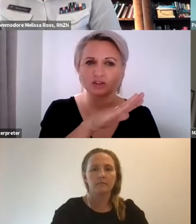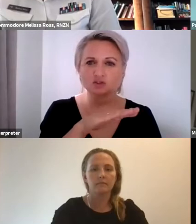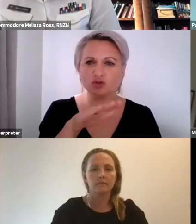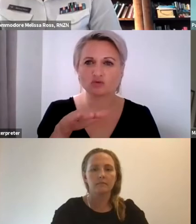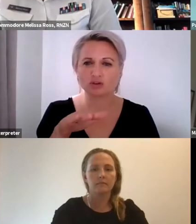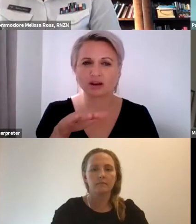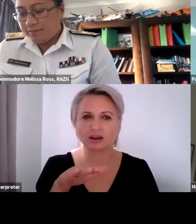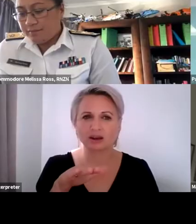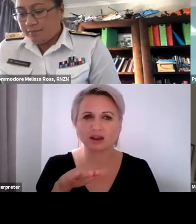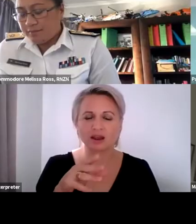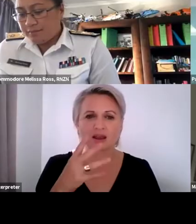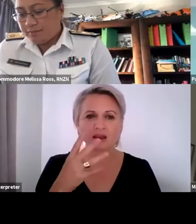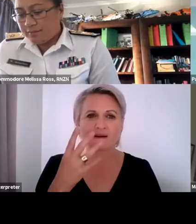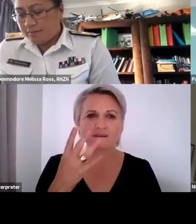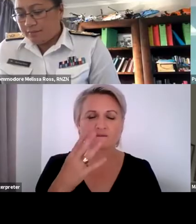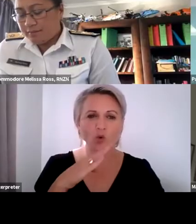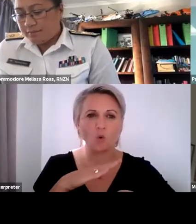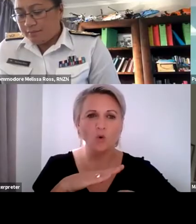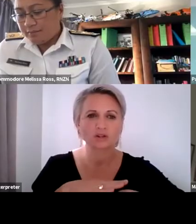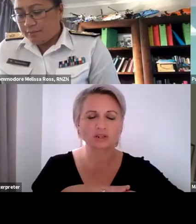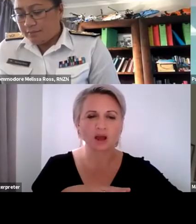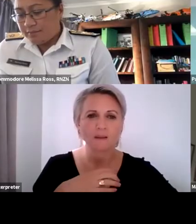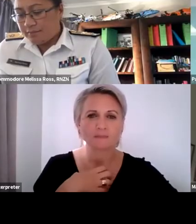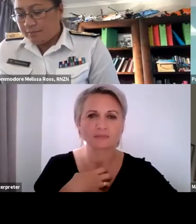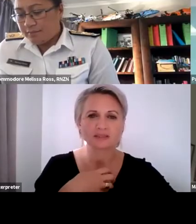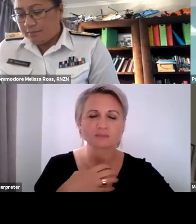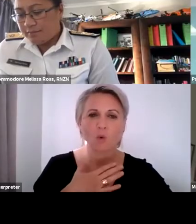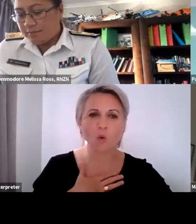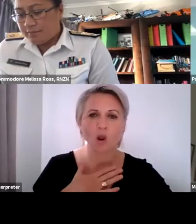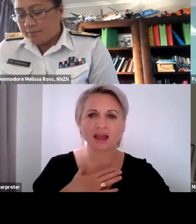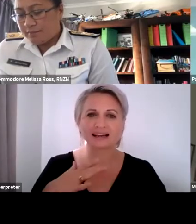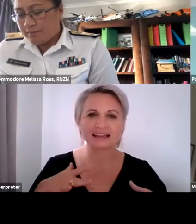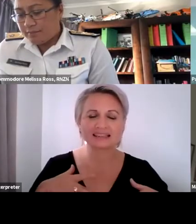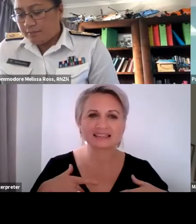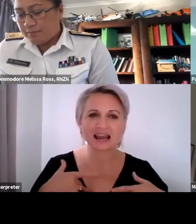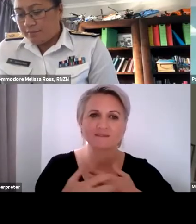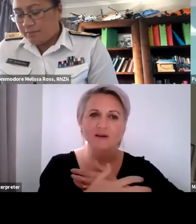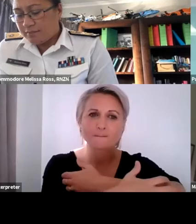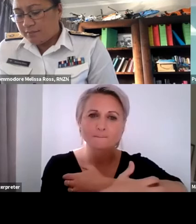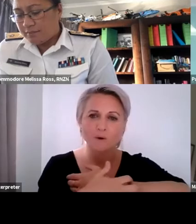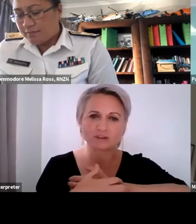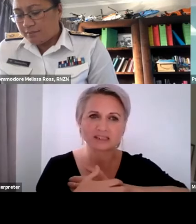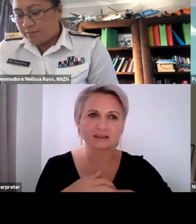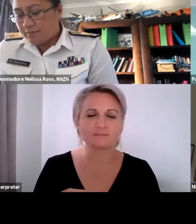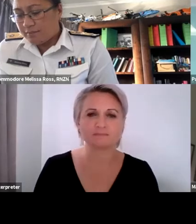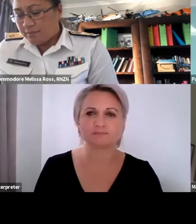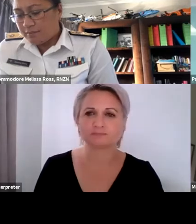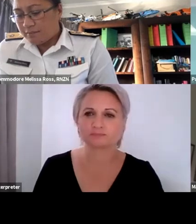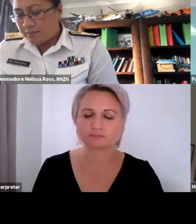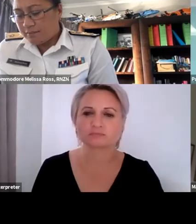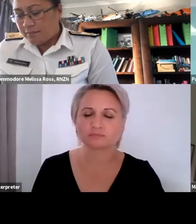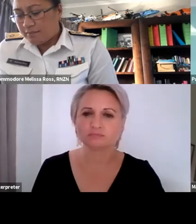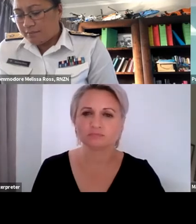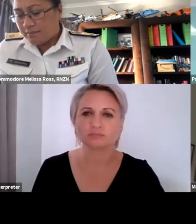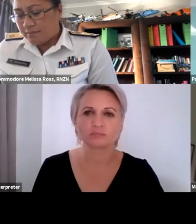are 4 times more likely to live in poverty, and also that sexual